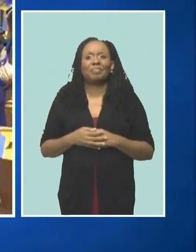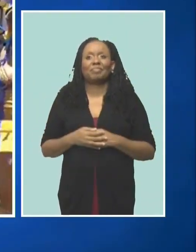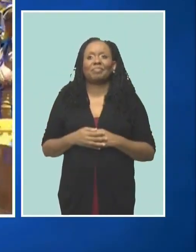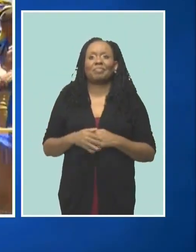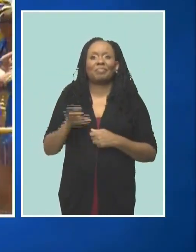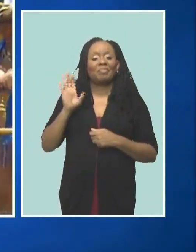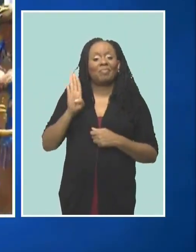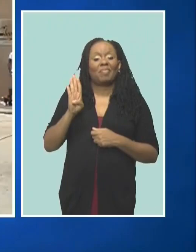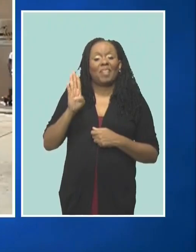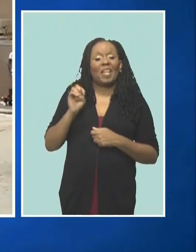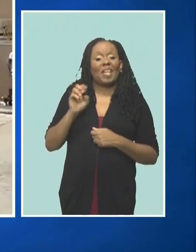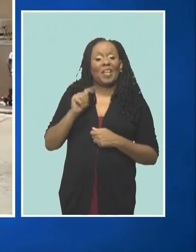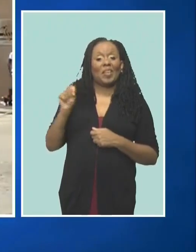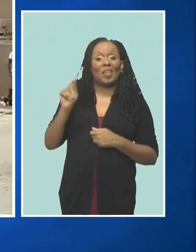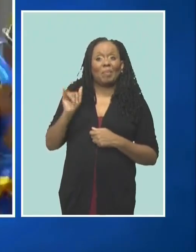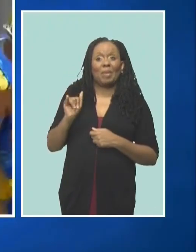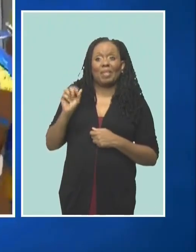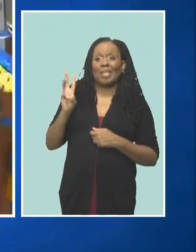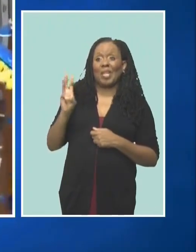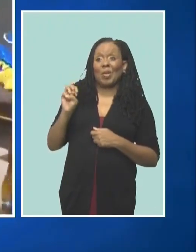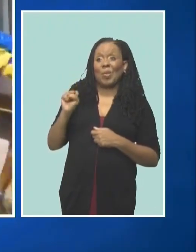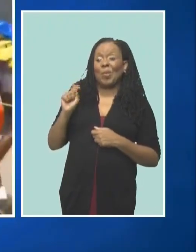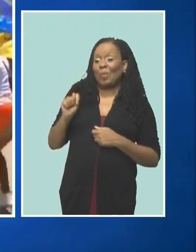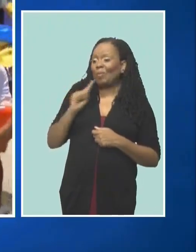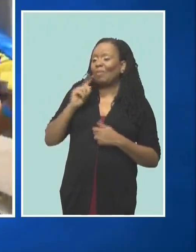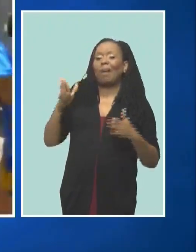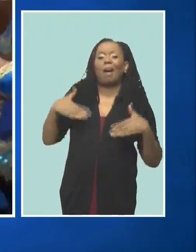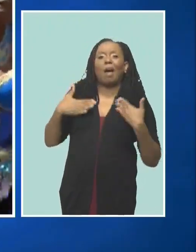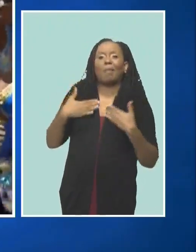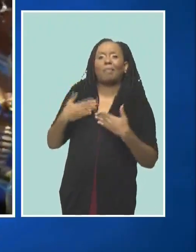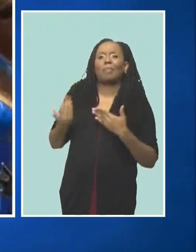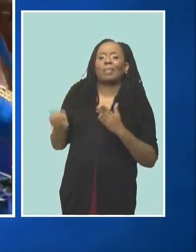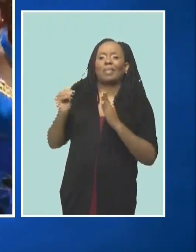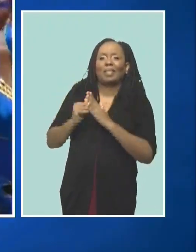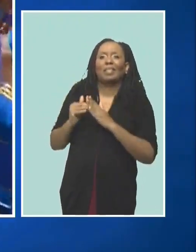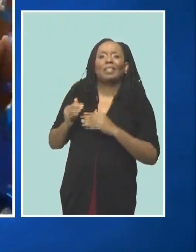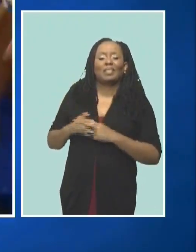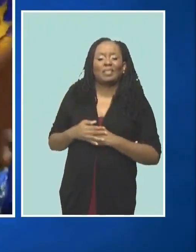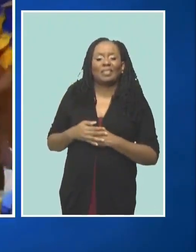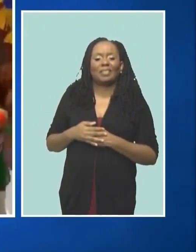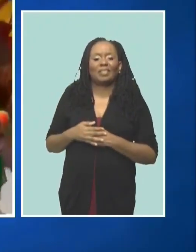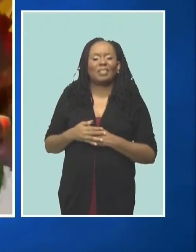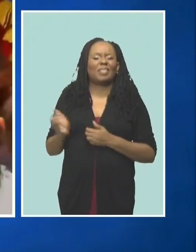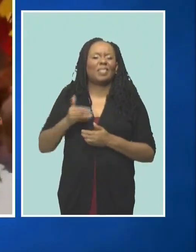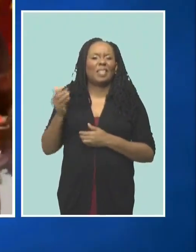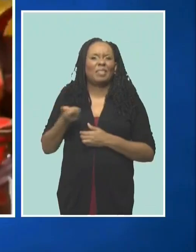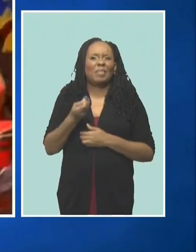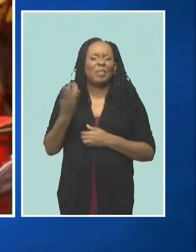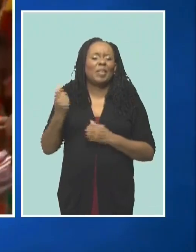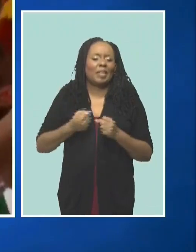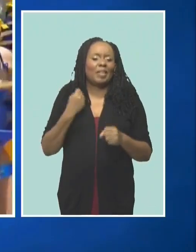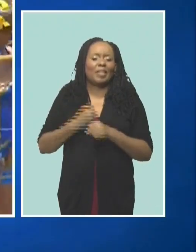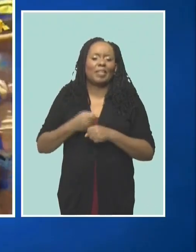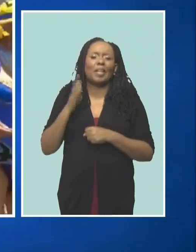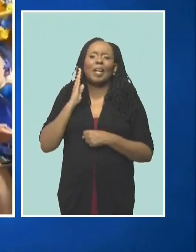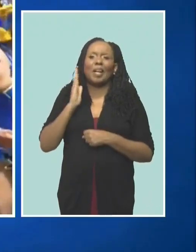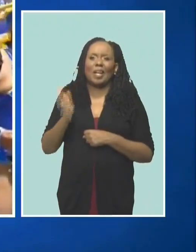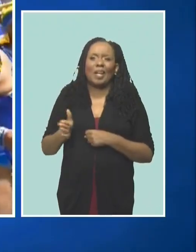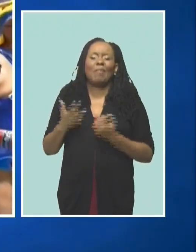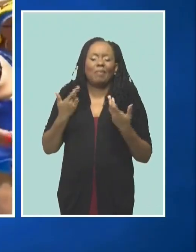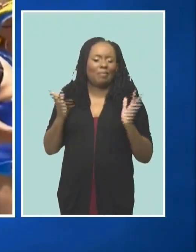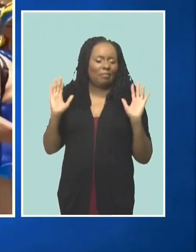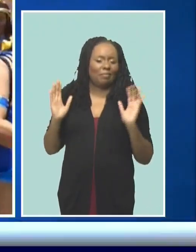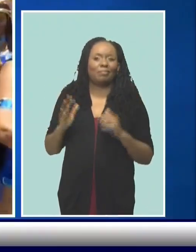Betty West was happy to be back on the road as she prepares to bow out in another couple of years. There was a lot of challenges, but I'm